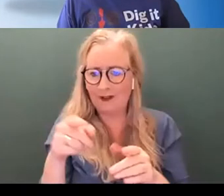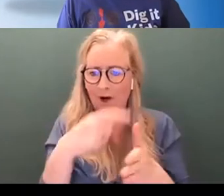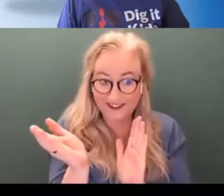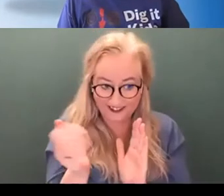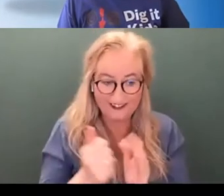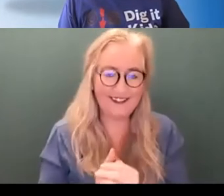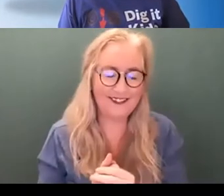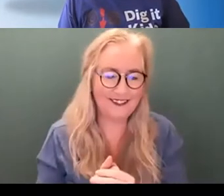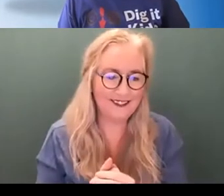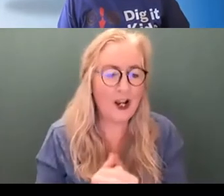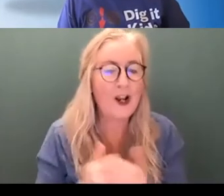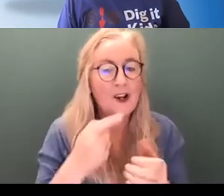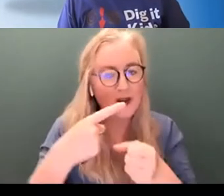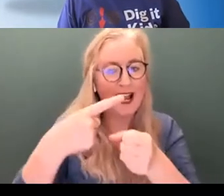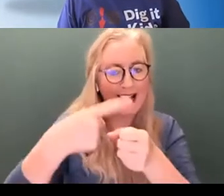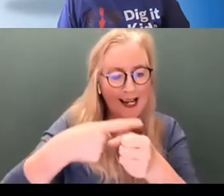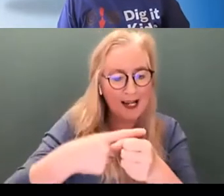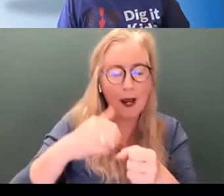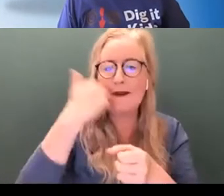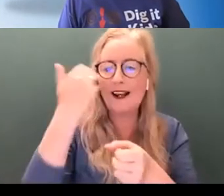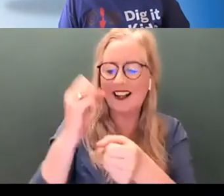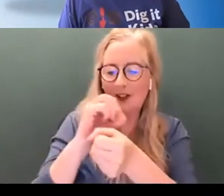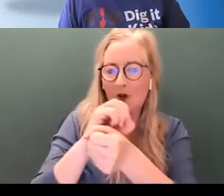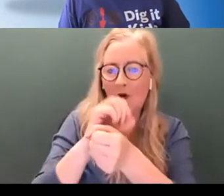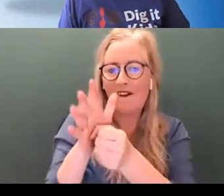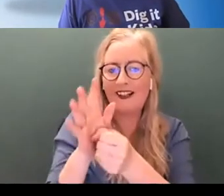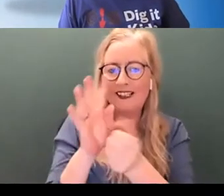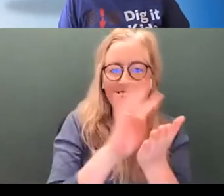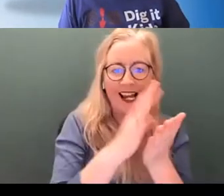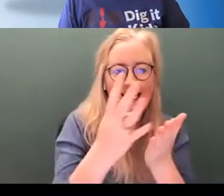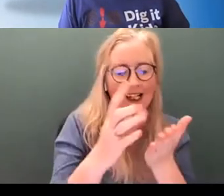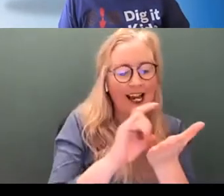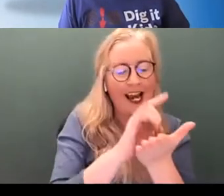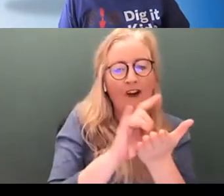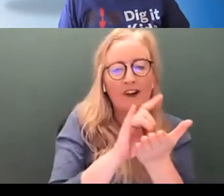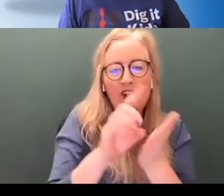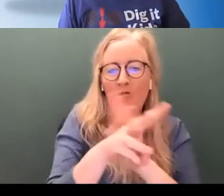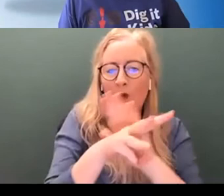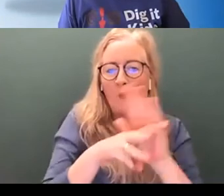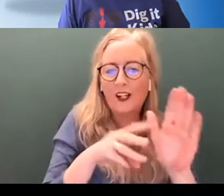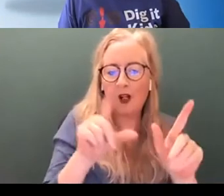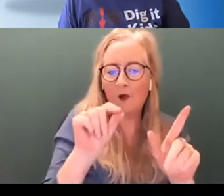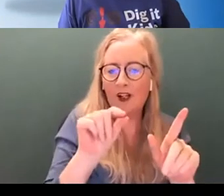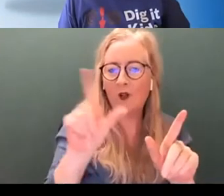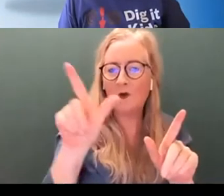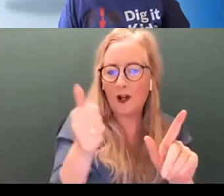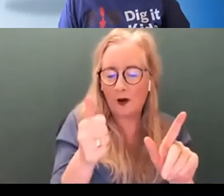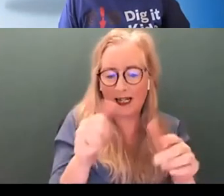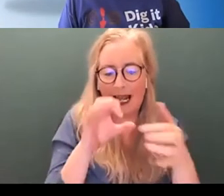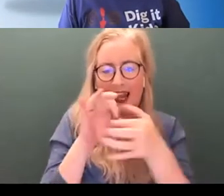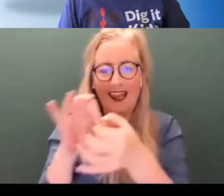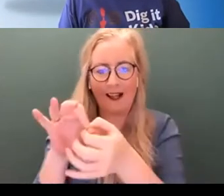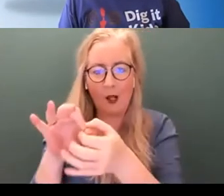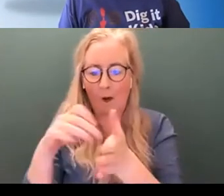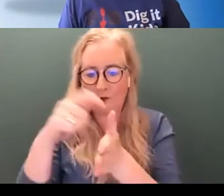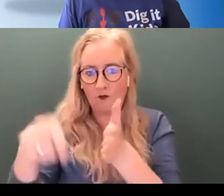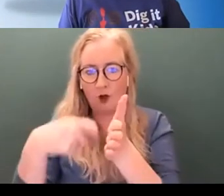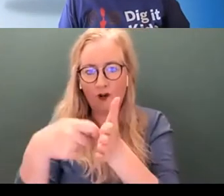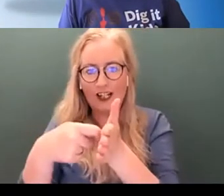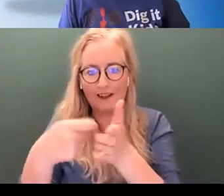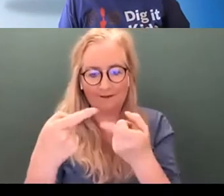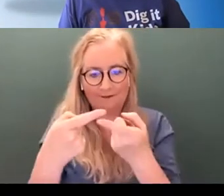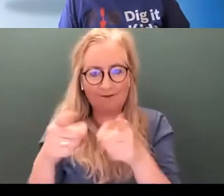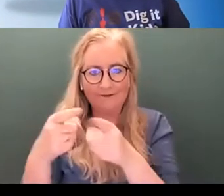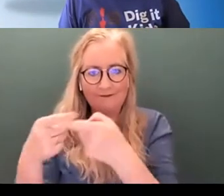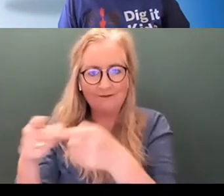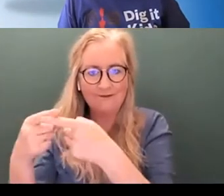So guys, now once again because of COVID-19, Heritage Week 2021 will be project based like what